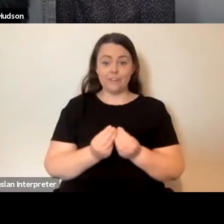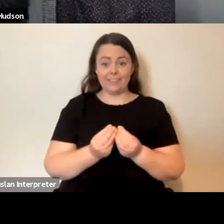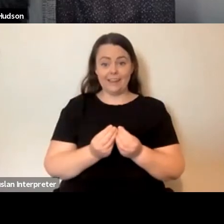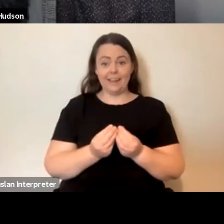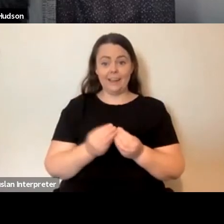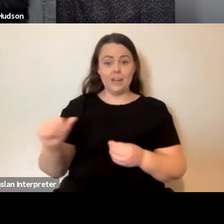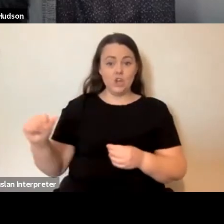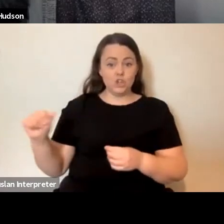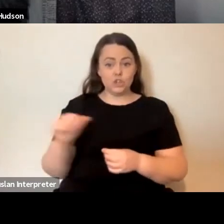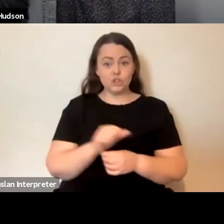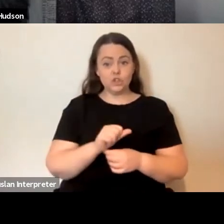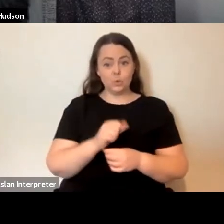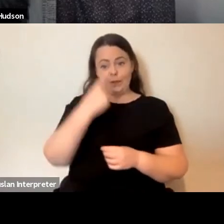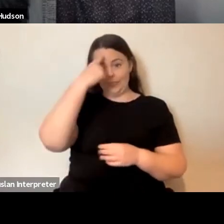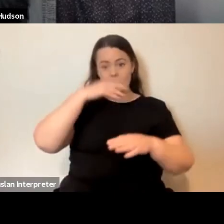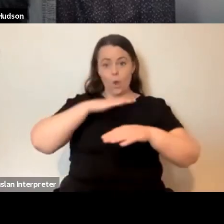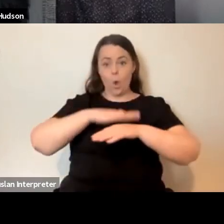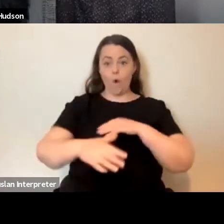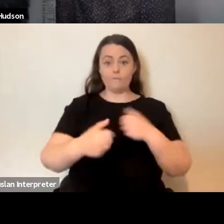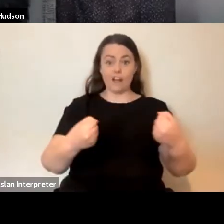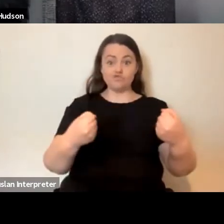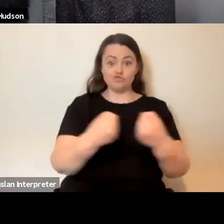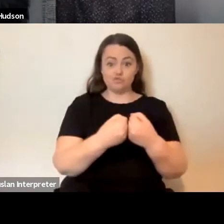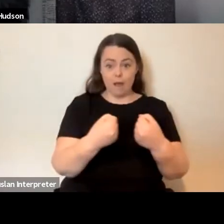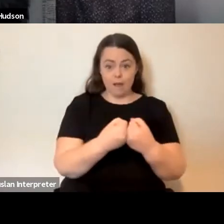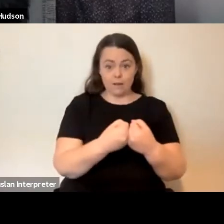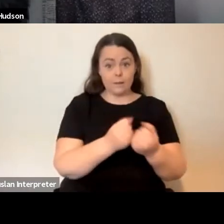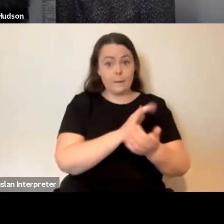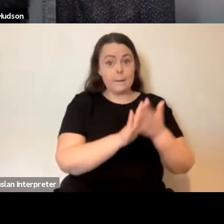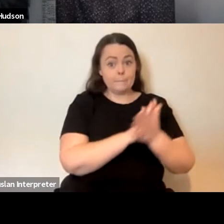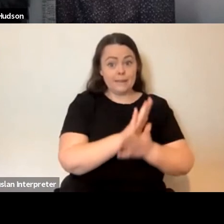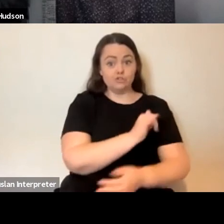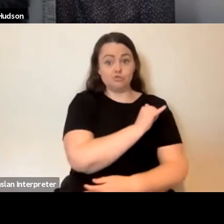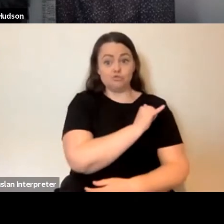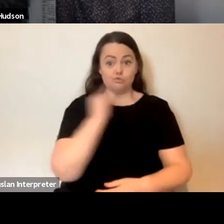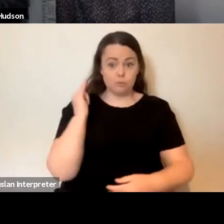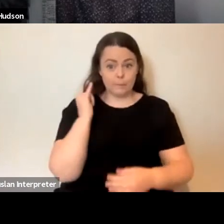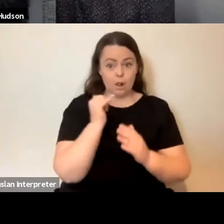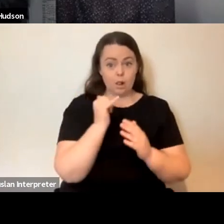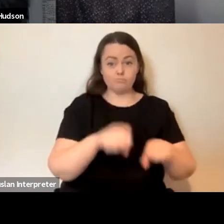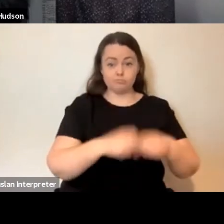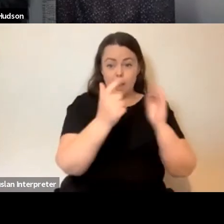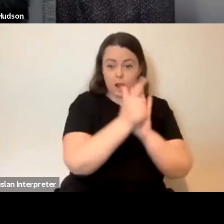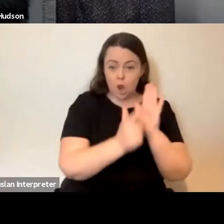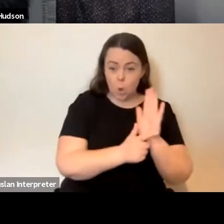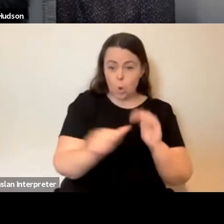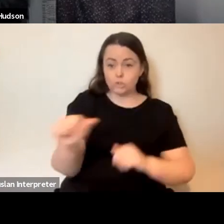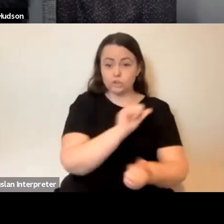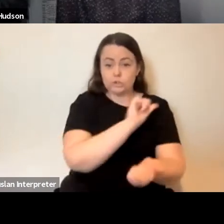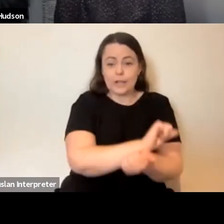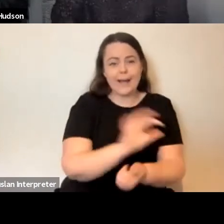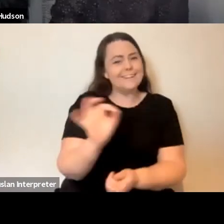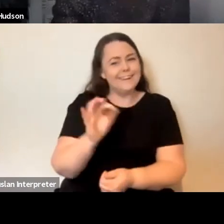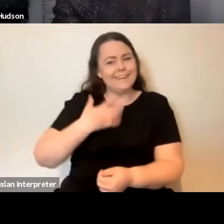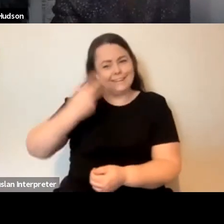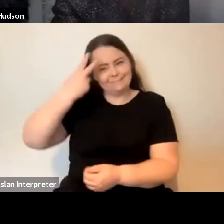and a social issue rather than a criminal justice issue. Thank you. Well, colleagues online, please join